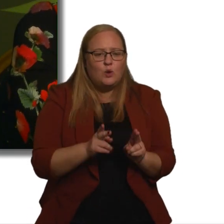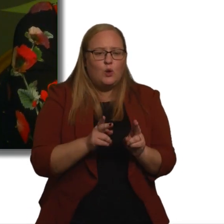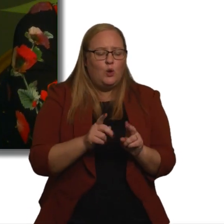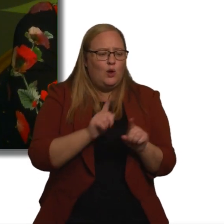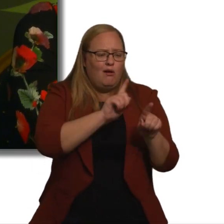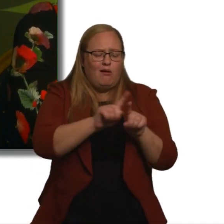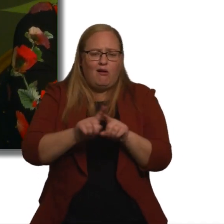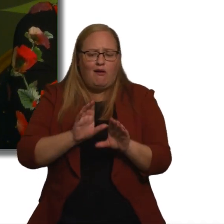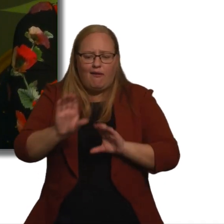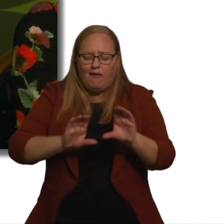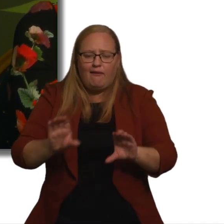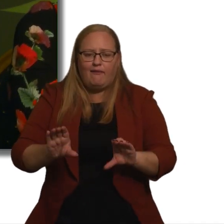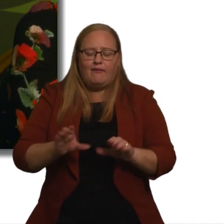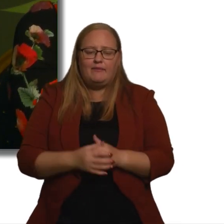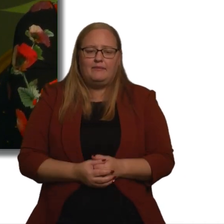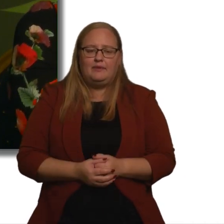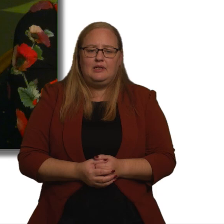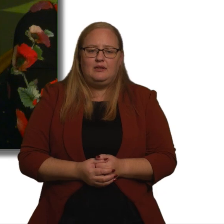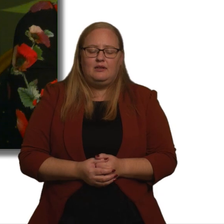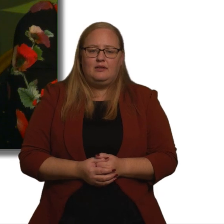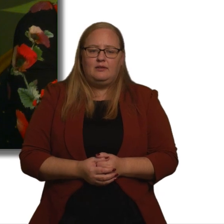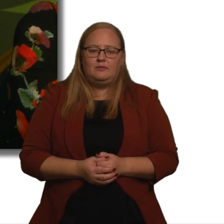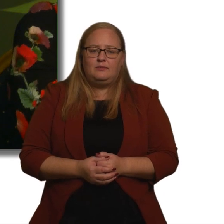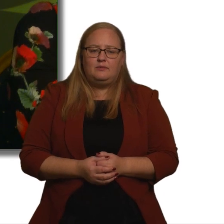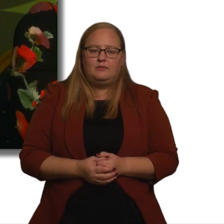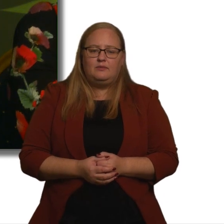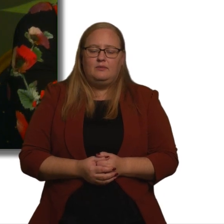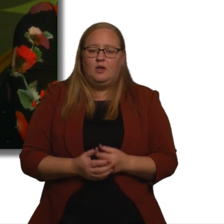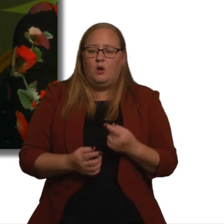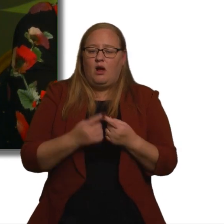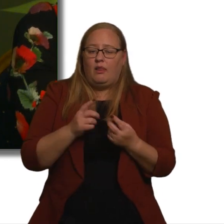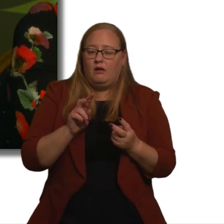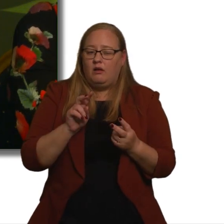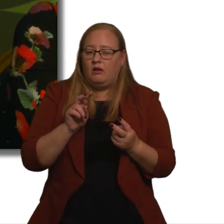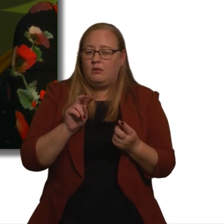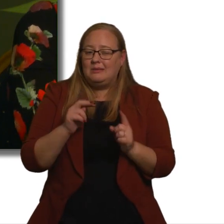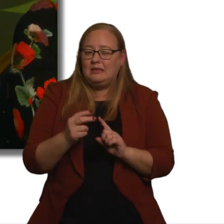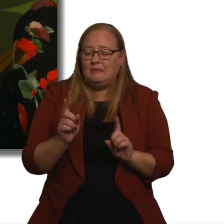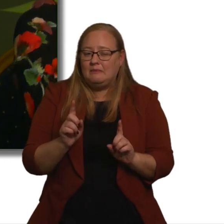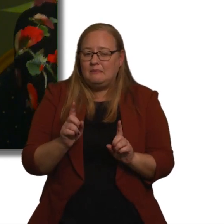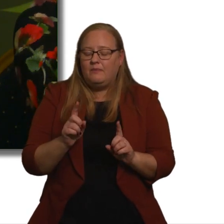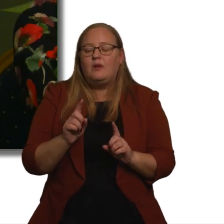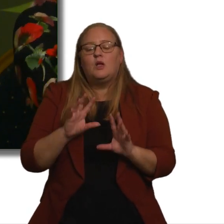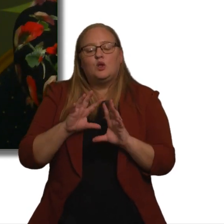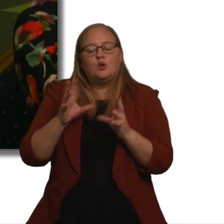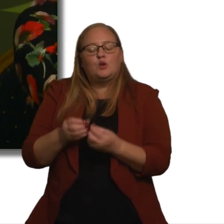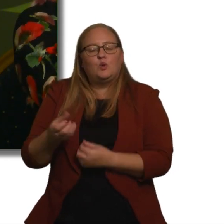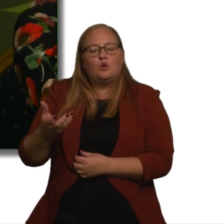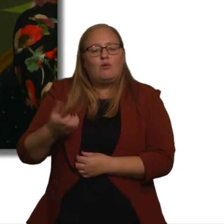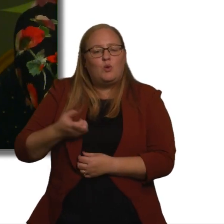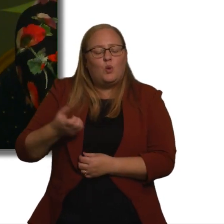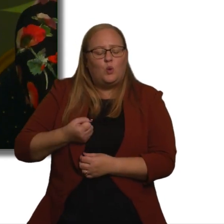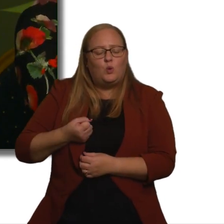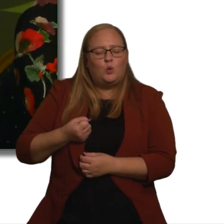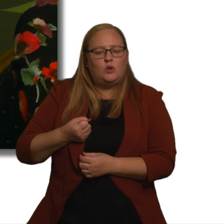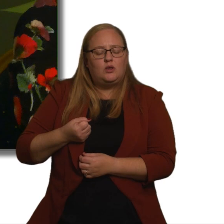the costs that we have. The second perspective I'd have would be around that total reward package. So one of the other